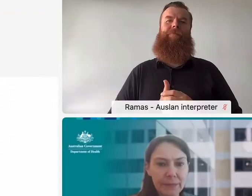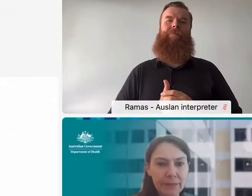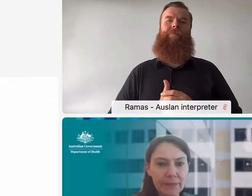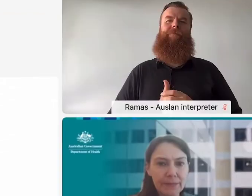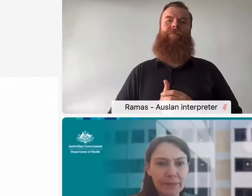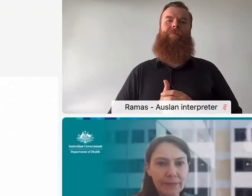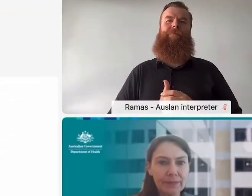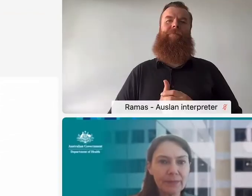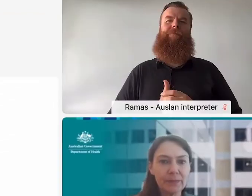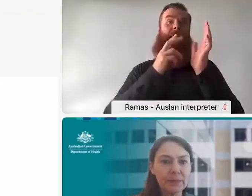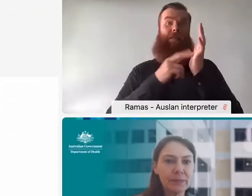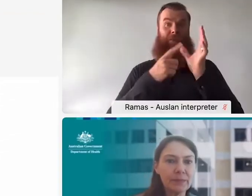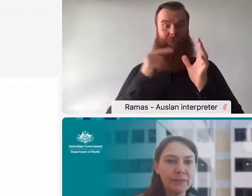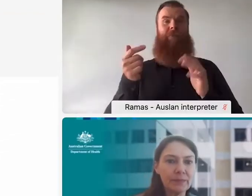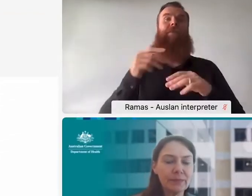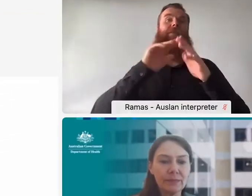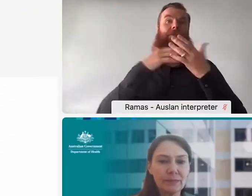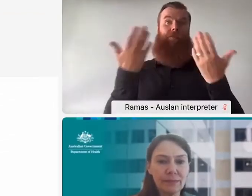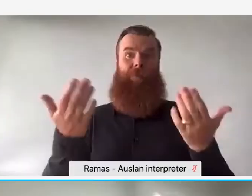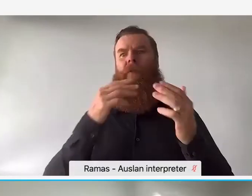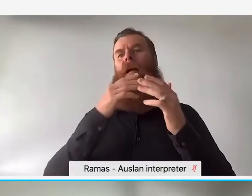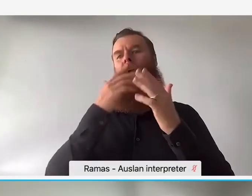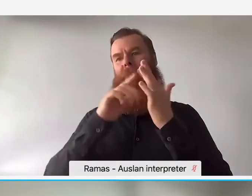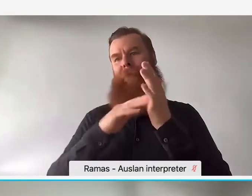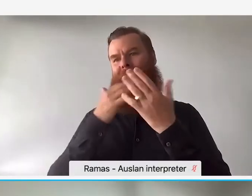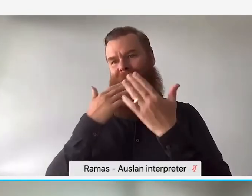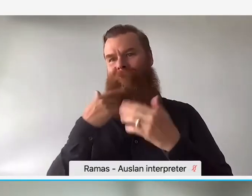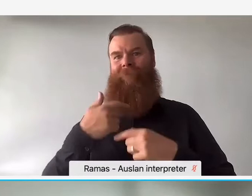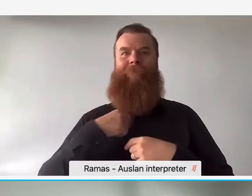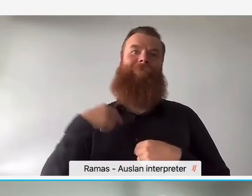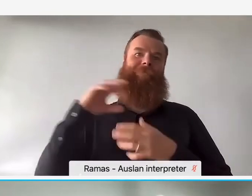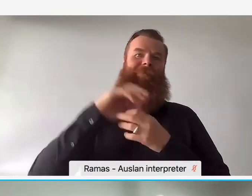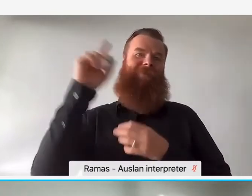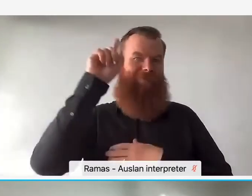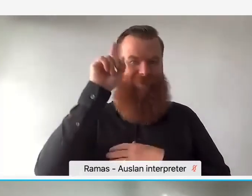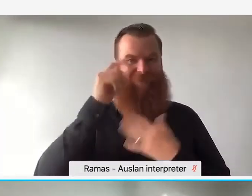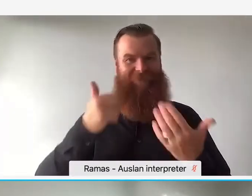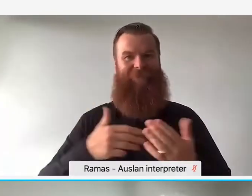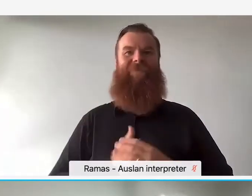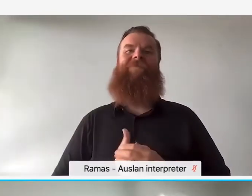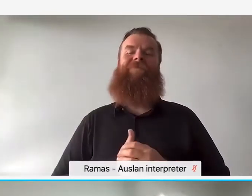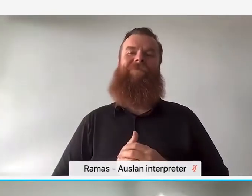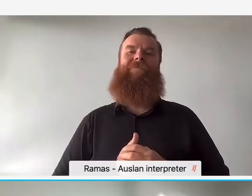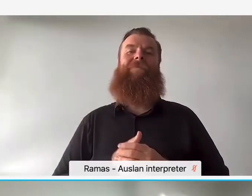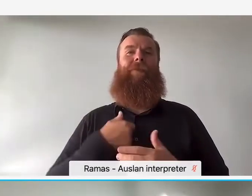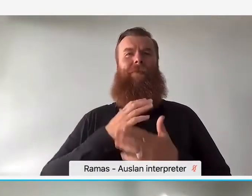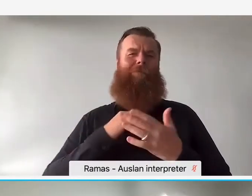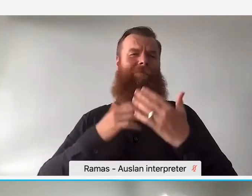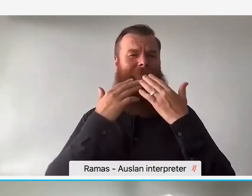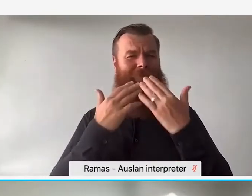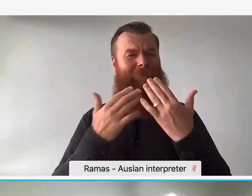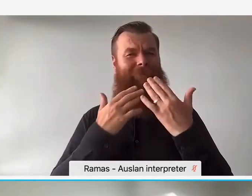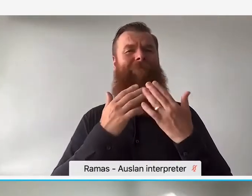Many thanks, Emma. Lovely to join everybody today. And I just want to say particular thanks to the Department of Health